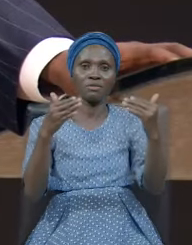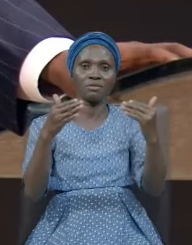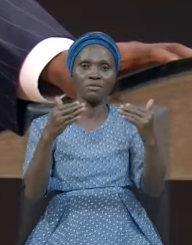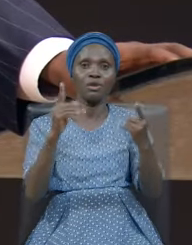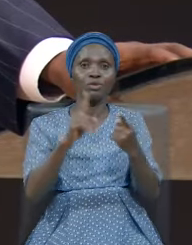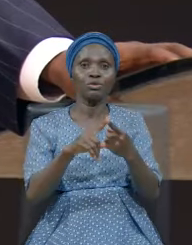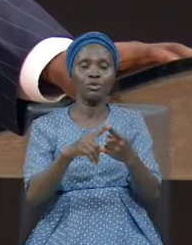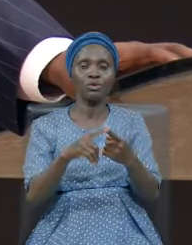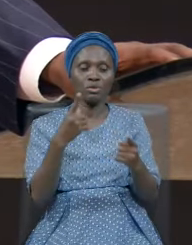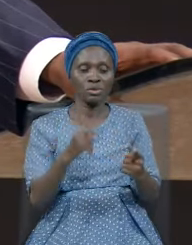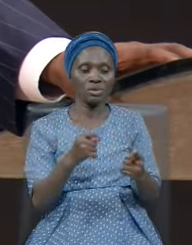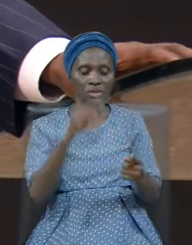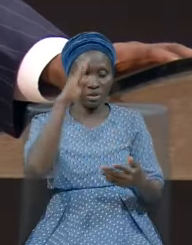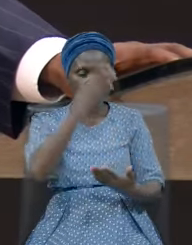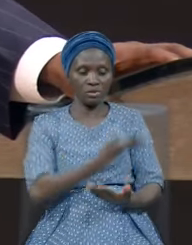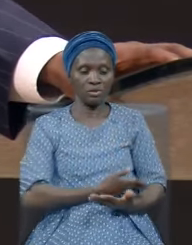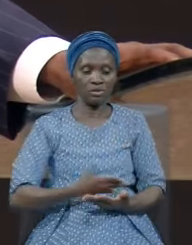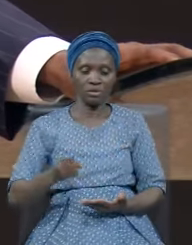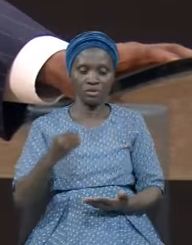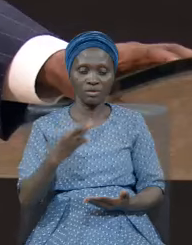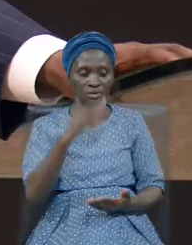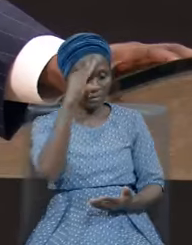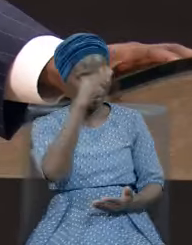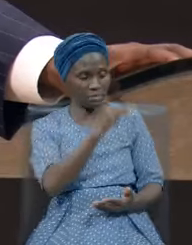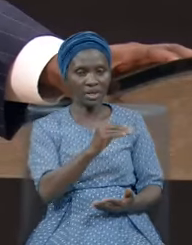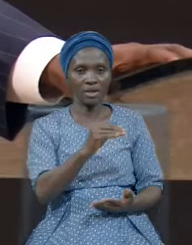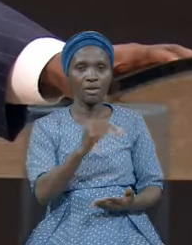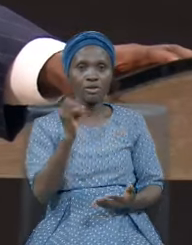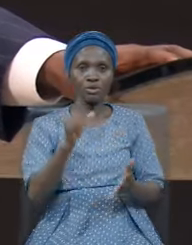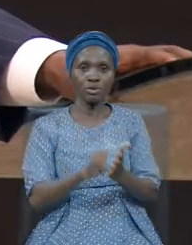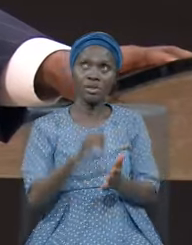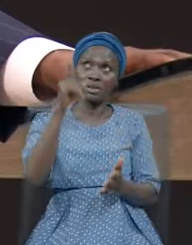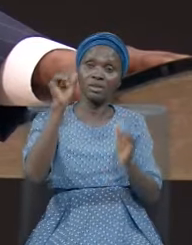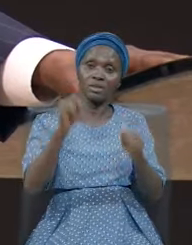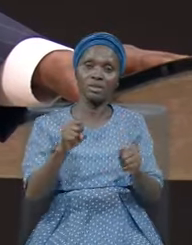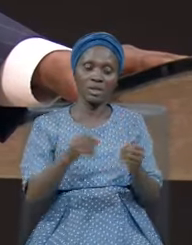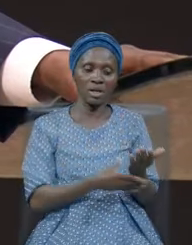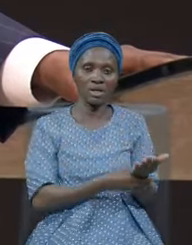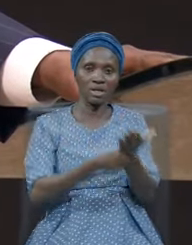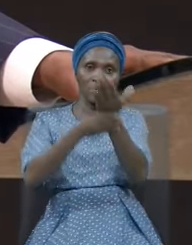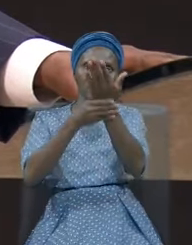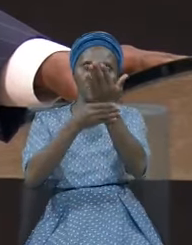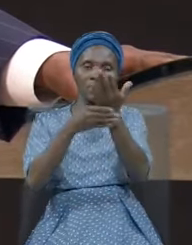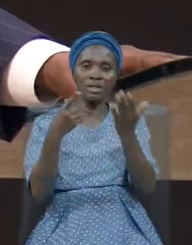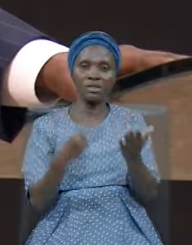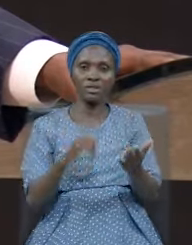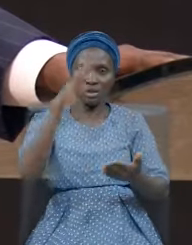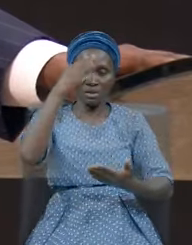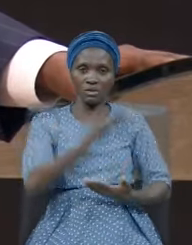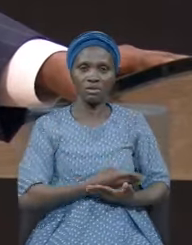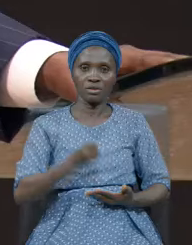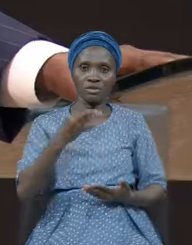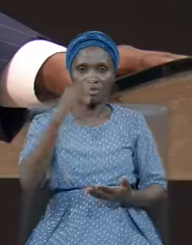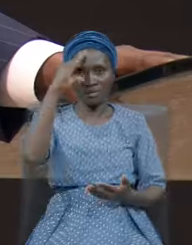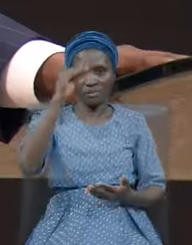of men so he can lead sons of men to heaven as sons